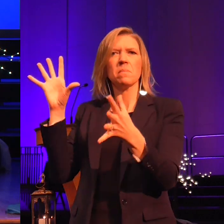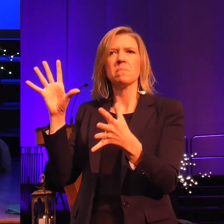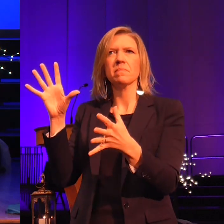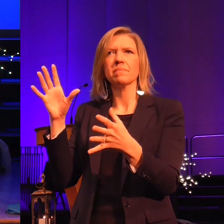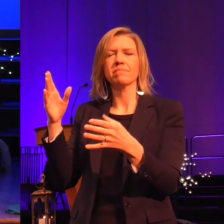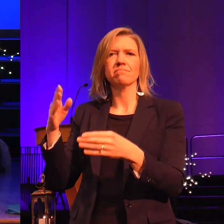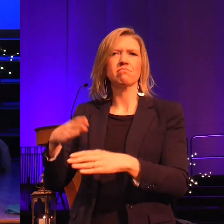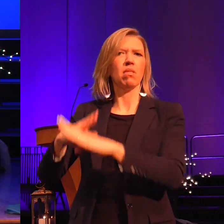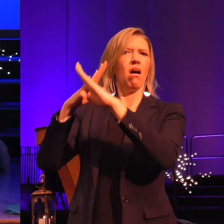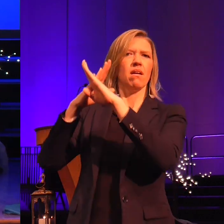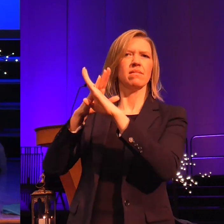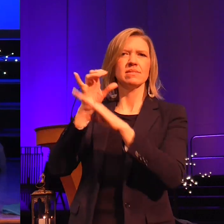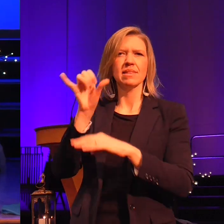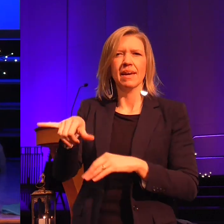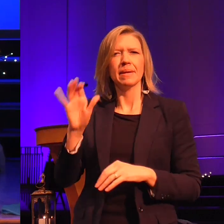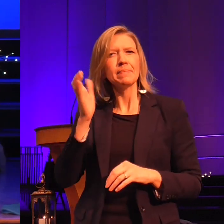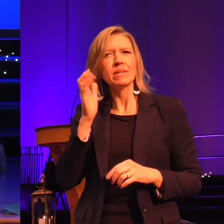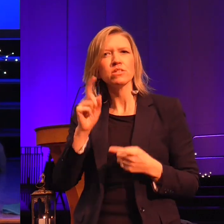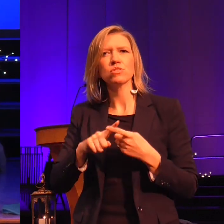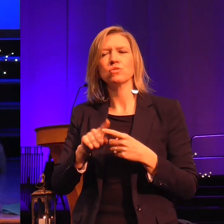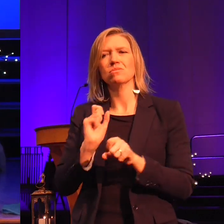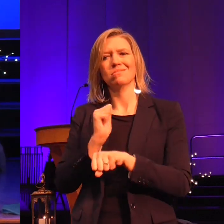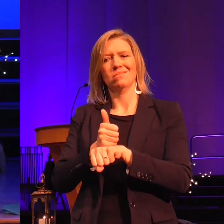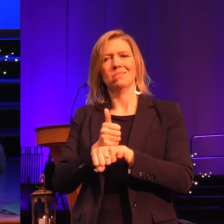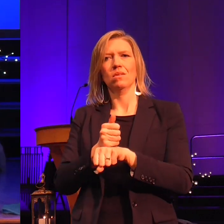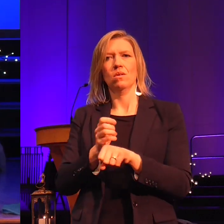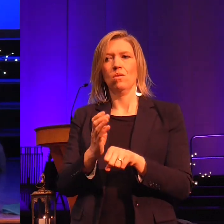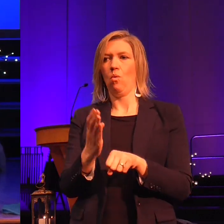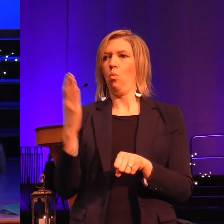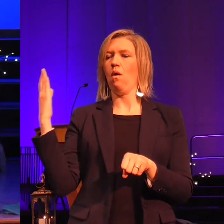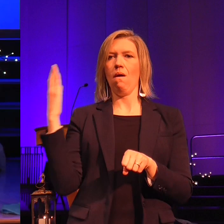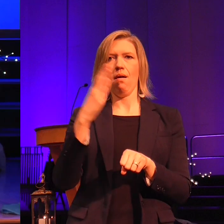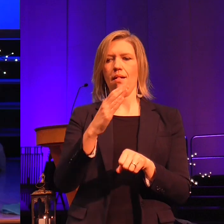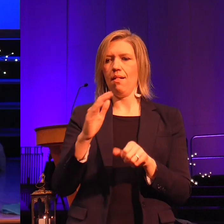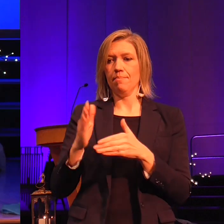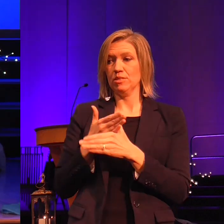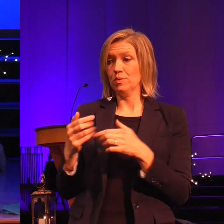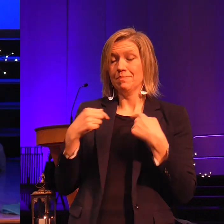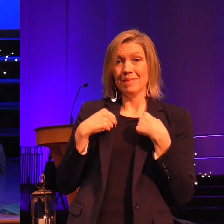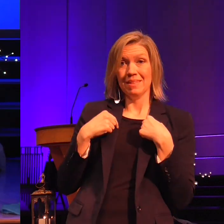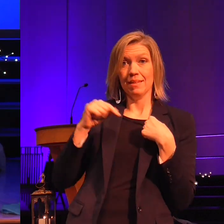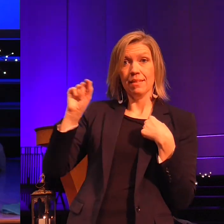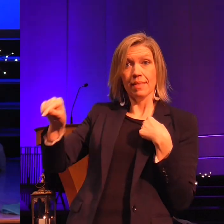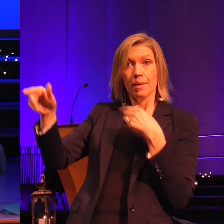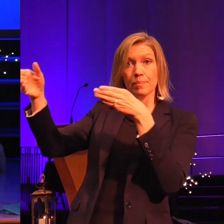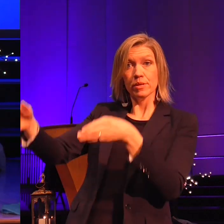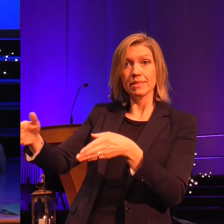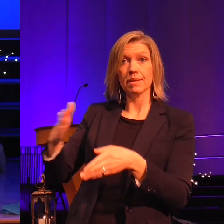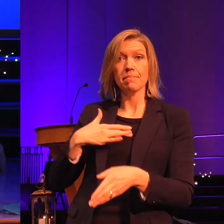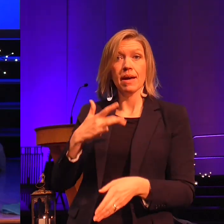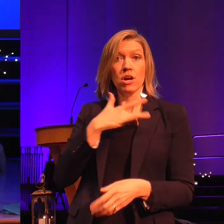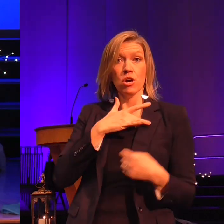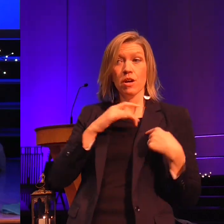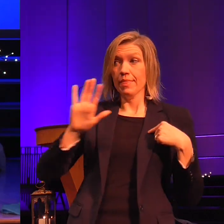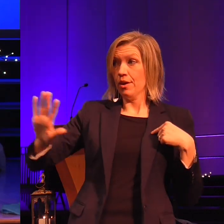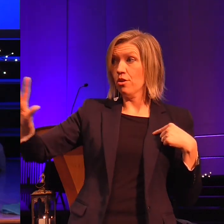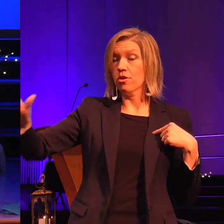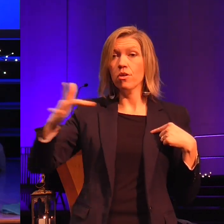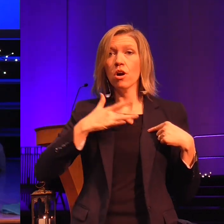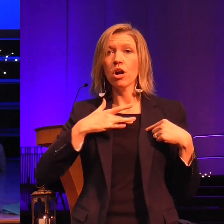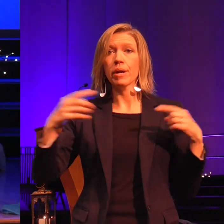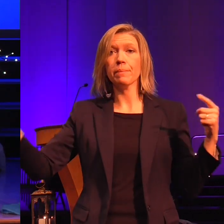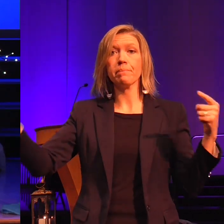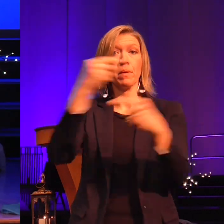a blockage, puts a wall right between us and another person, our heart, their heart, connection not